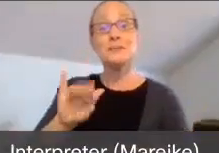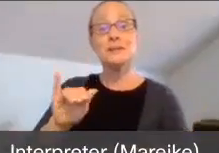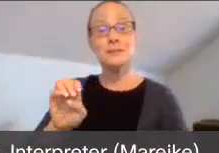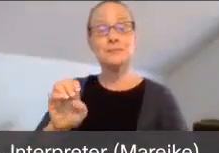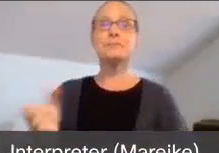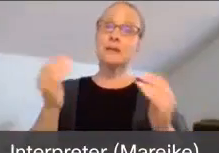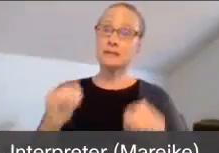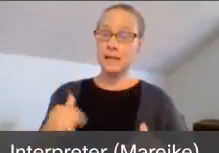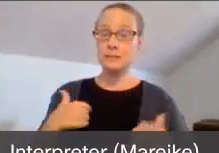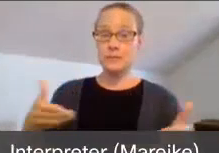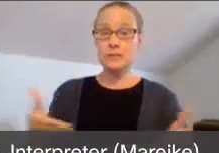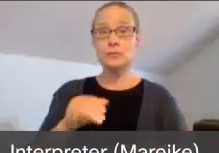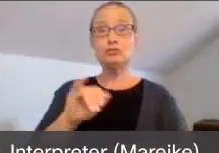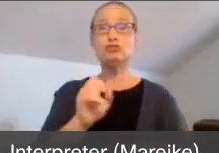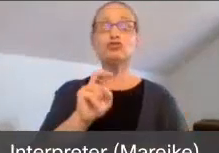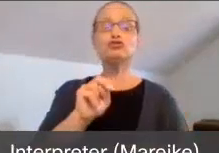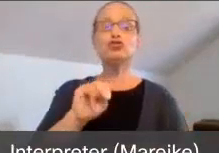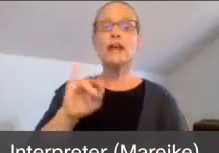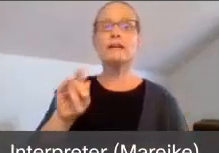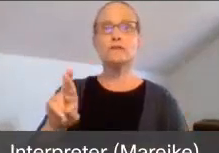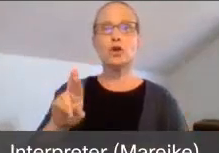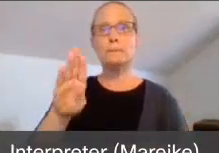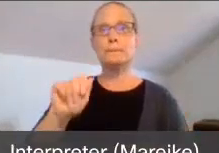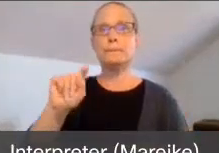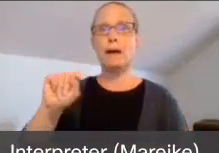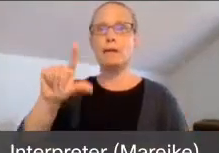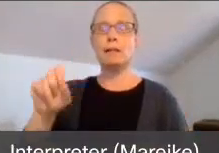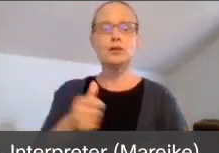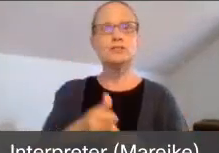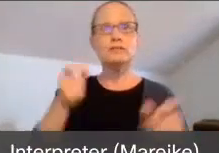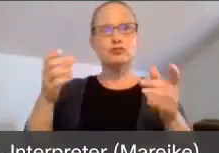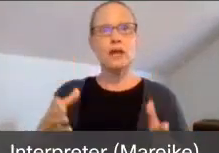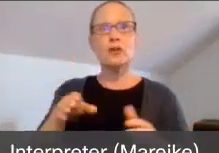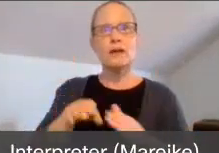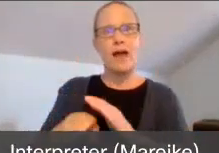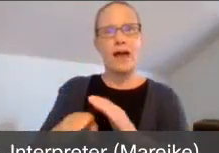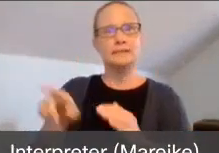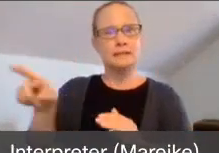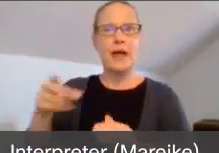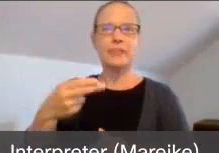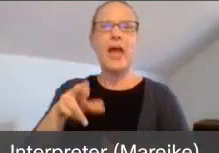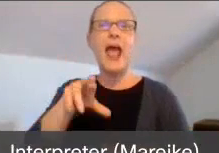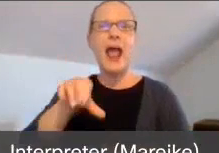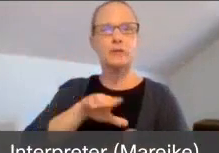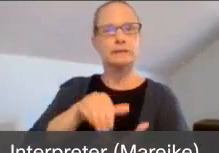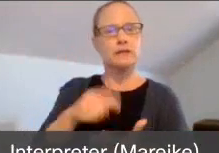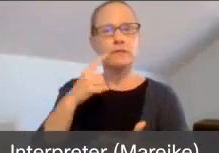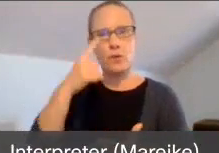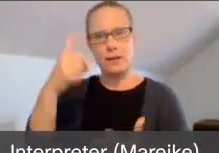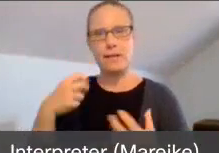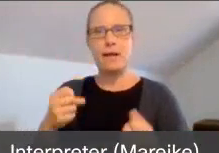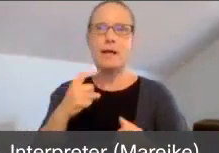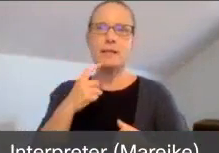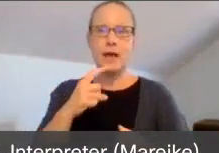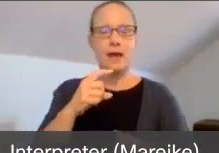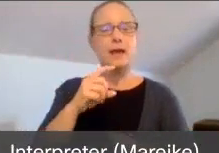Next, I'd like to introduce Jennifer Battle, who is the Director of Access at the Harris Center for Mental Health and Intellectual and